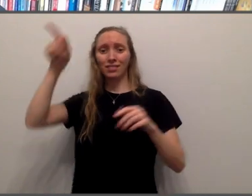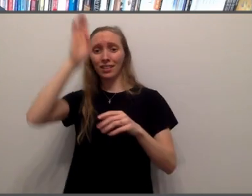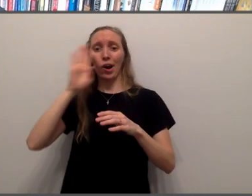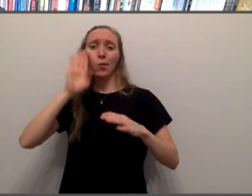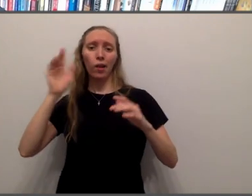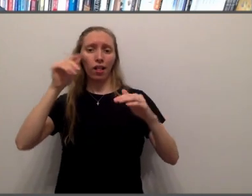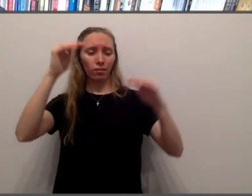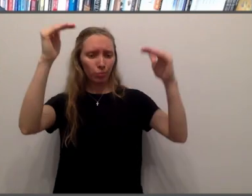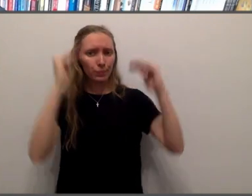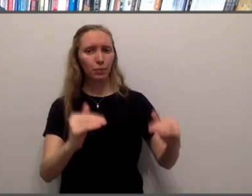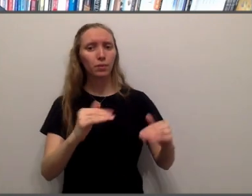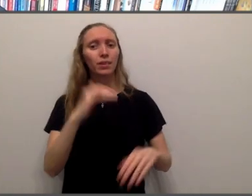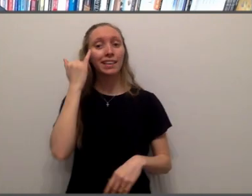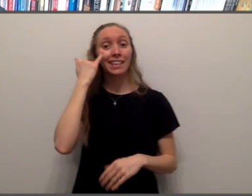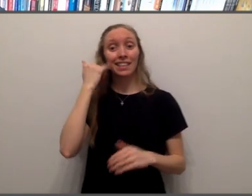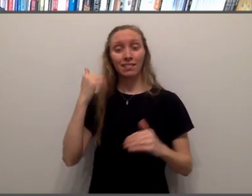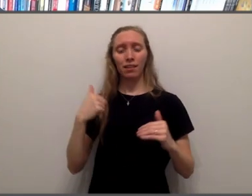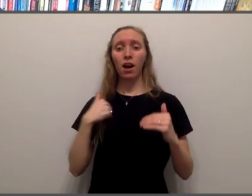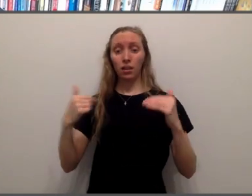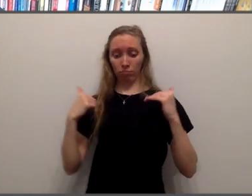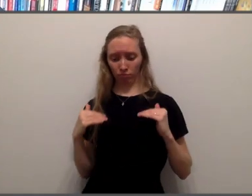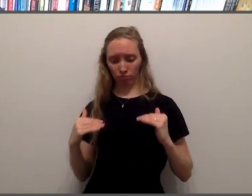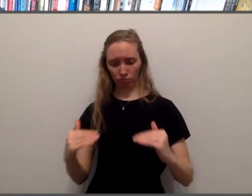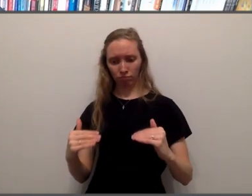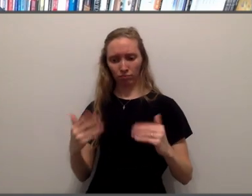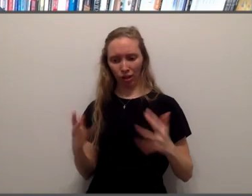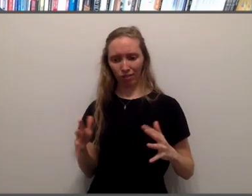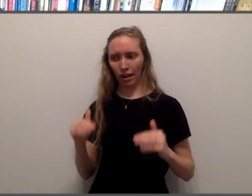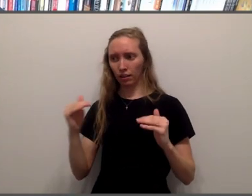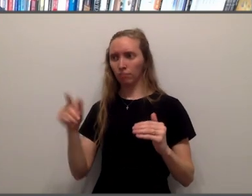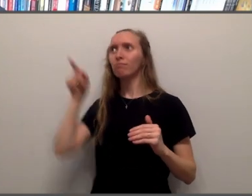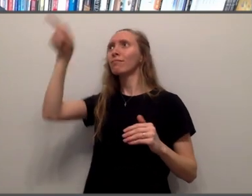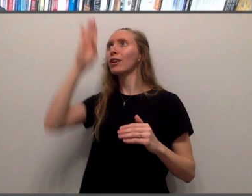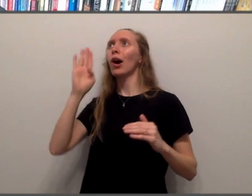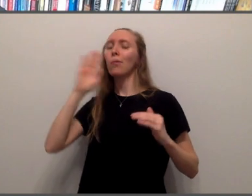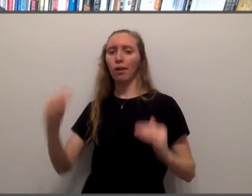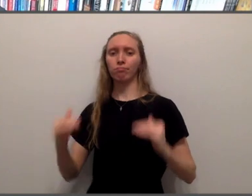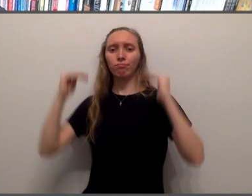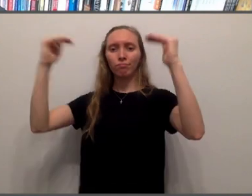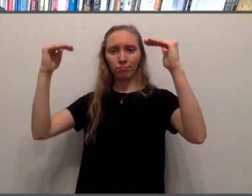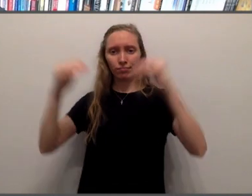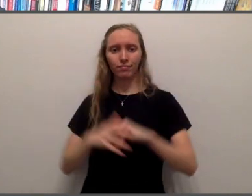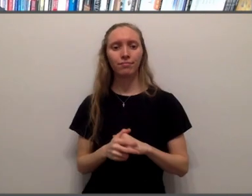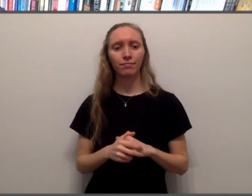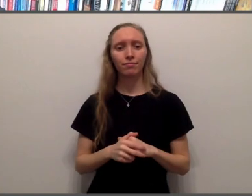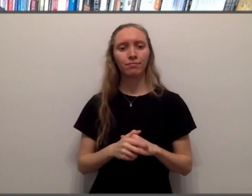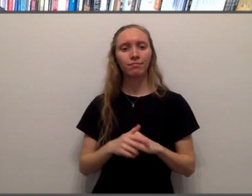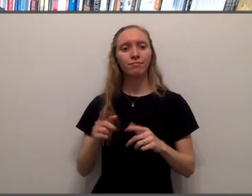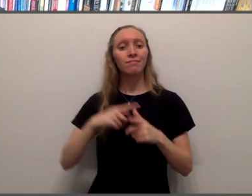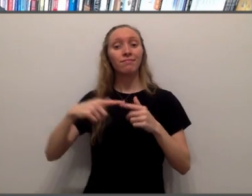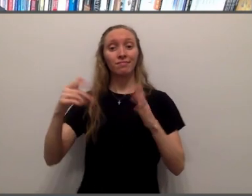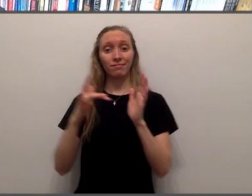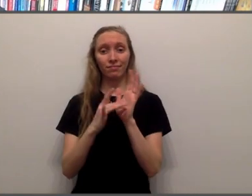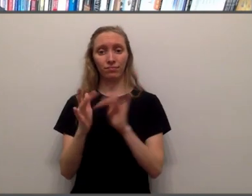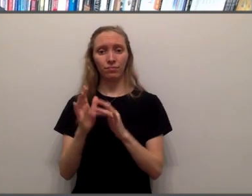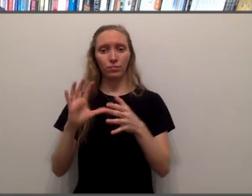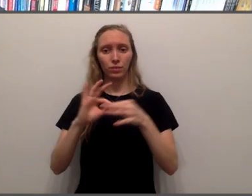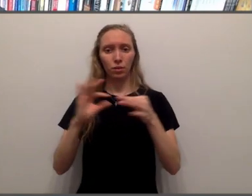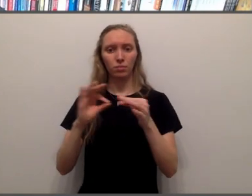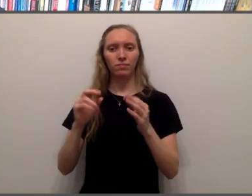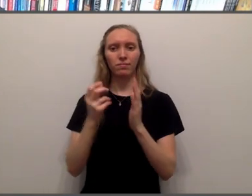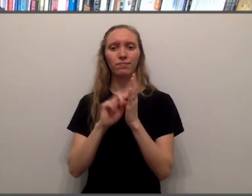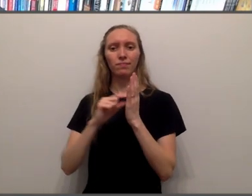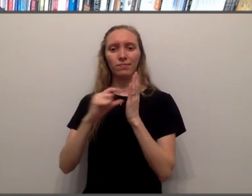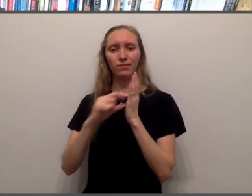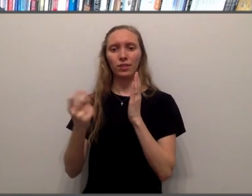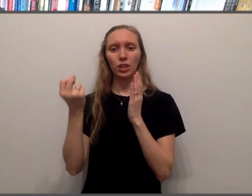interesting that I want you to pay attention to. Verse 12, "Then he turned to the host. When you put on a luncheon or a banquet, he said,